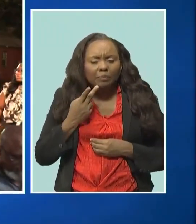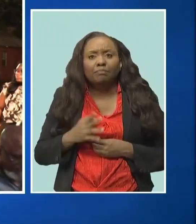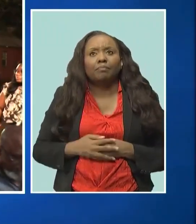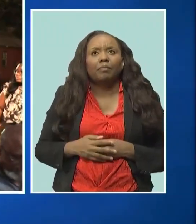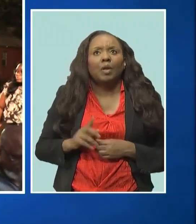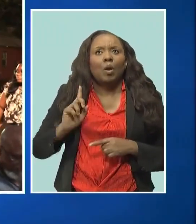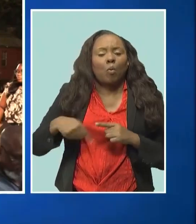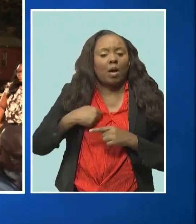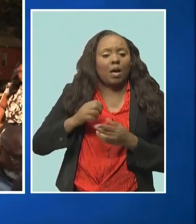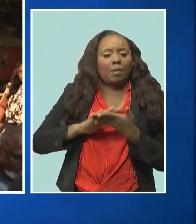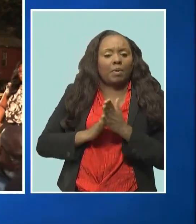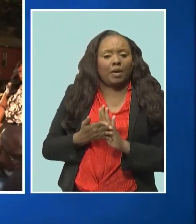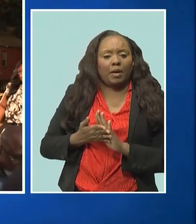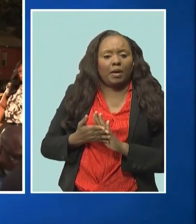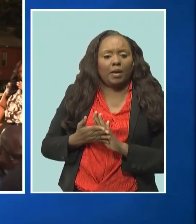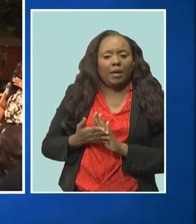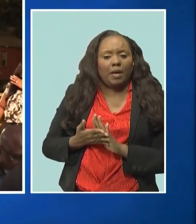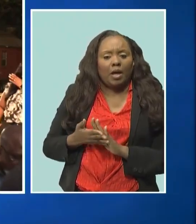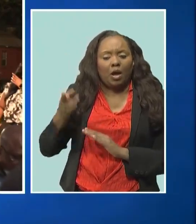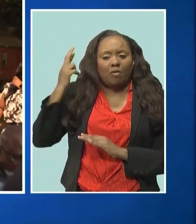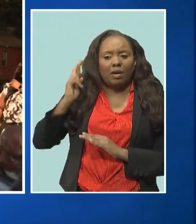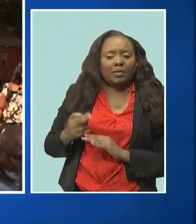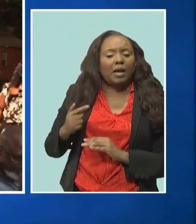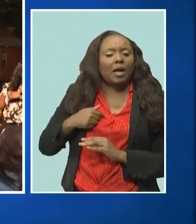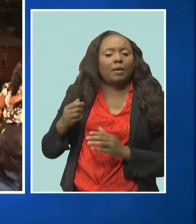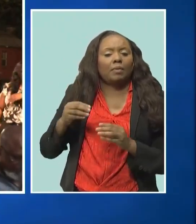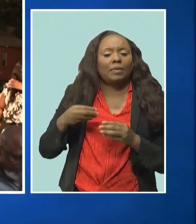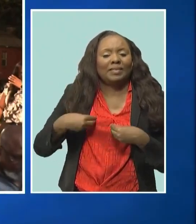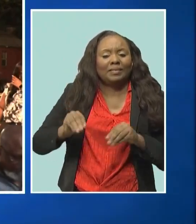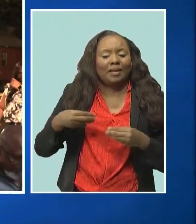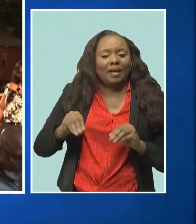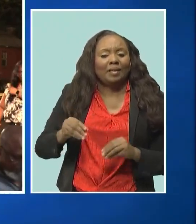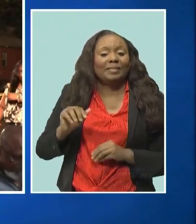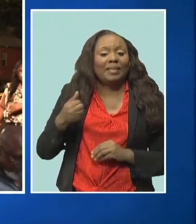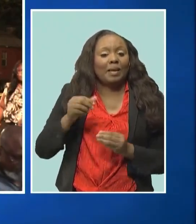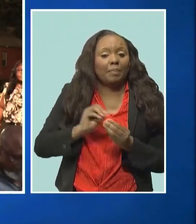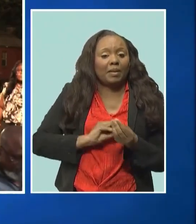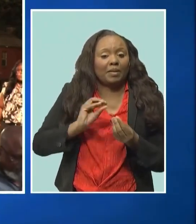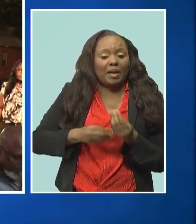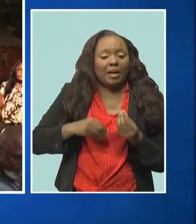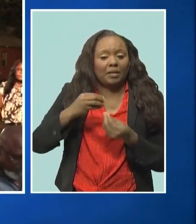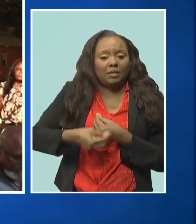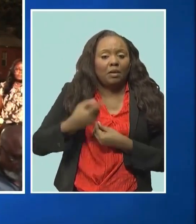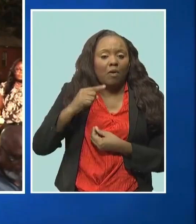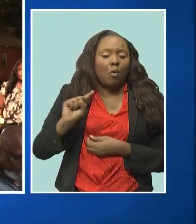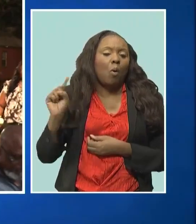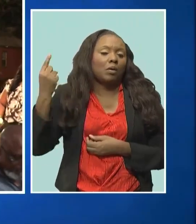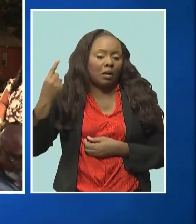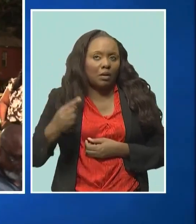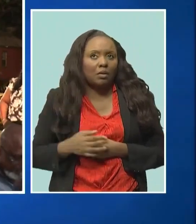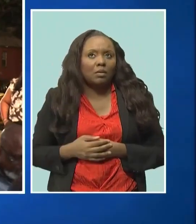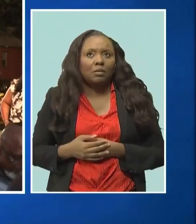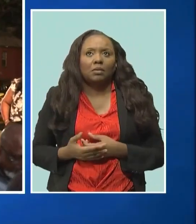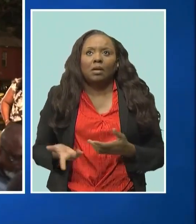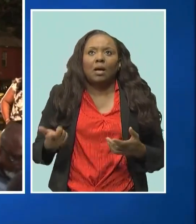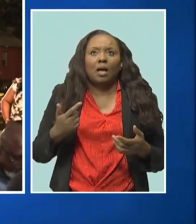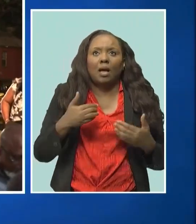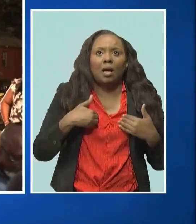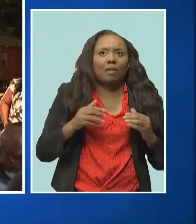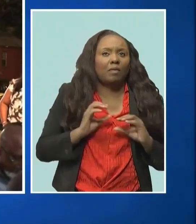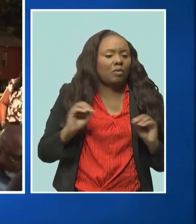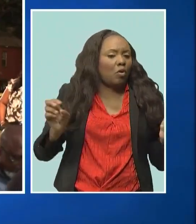was a Rastaman, I used to sell 10 bananas for $1, right? Now one single banana for $1, so I don't got no problem